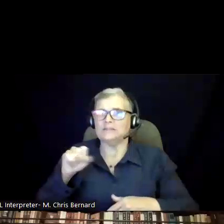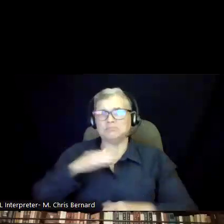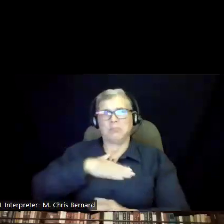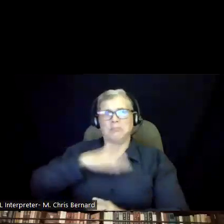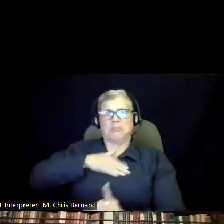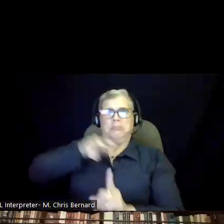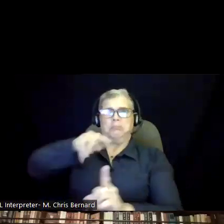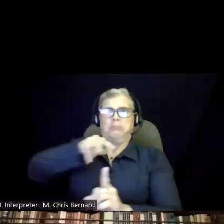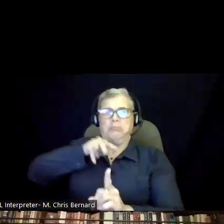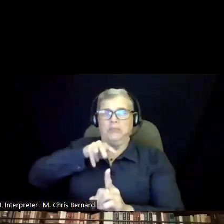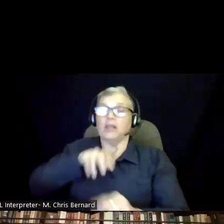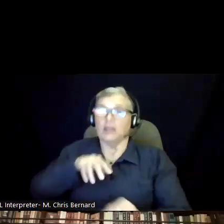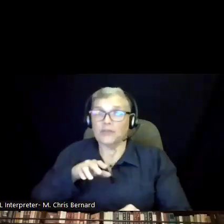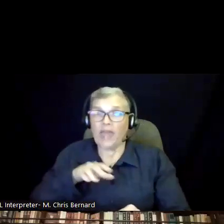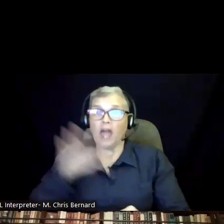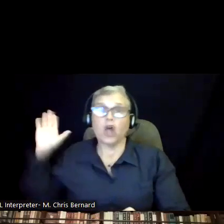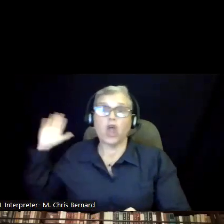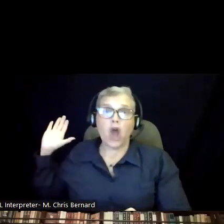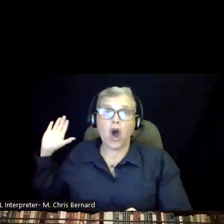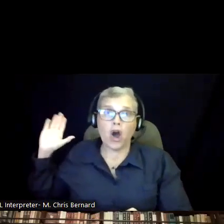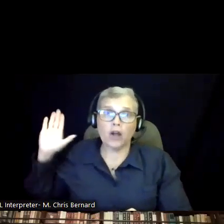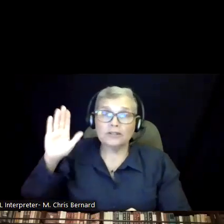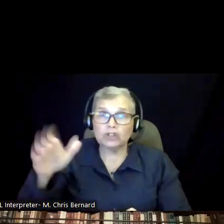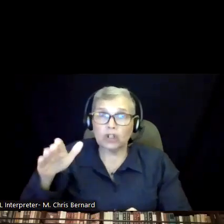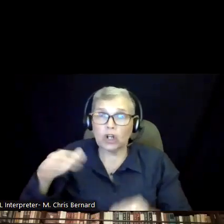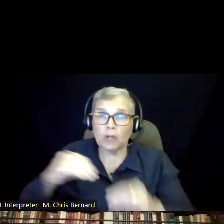being the long-term recovery of wildlife